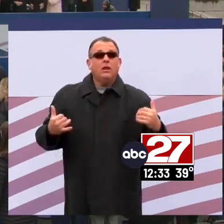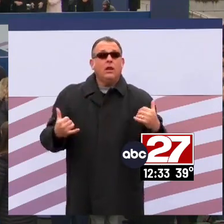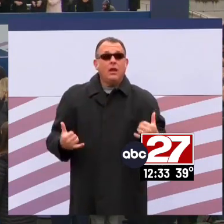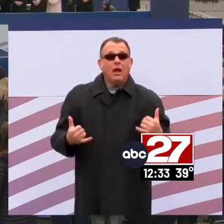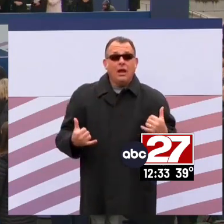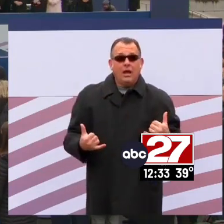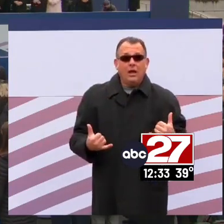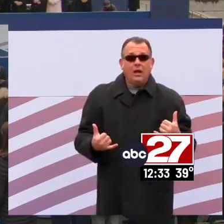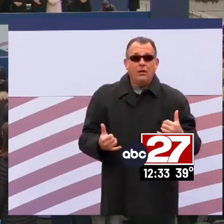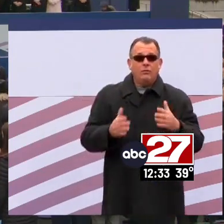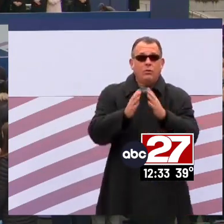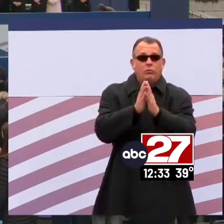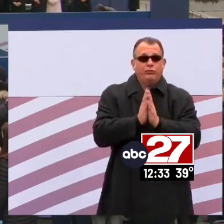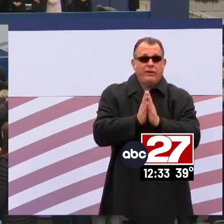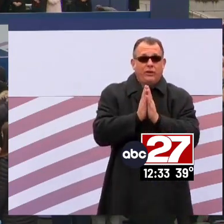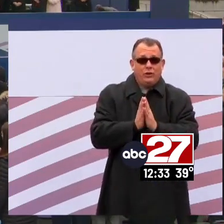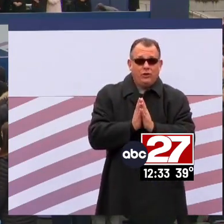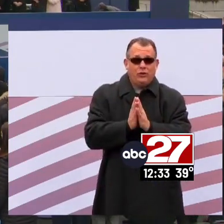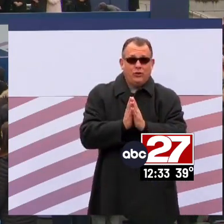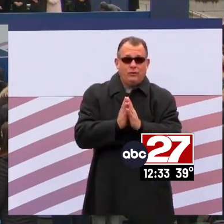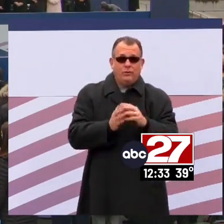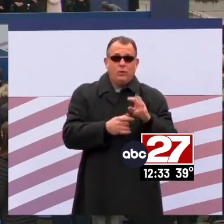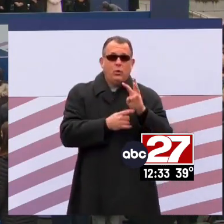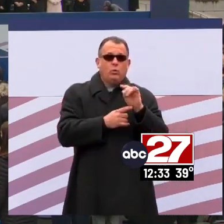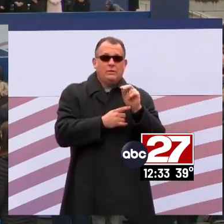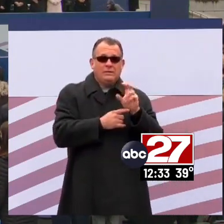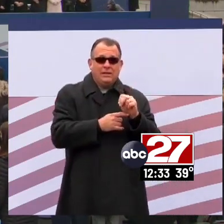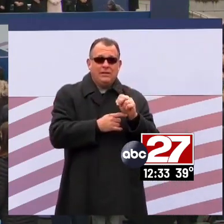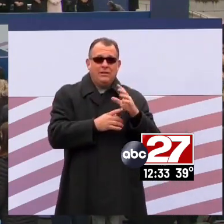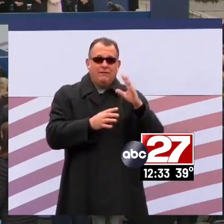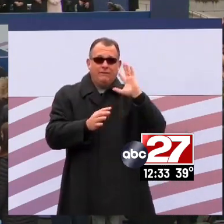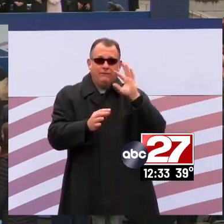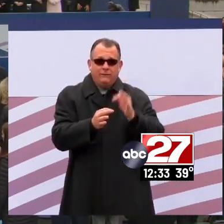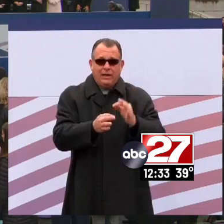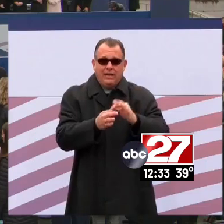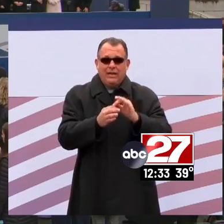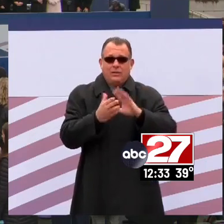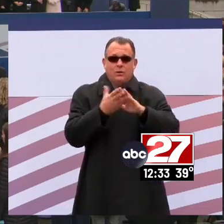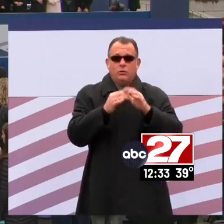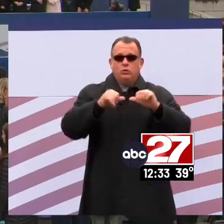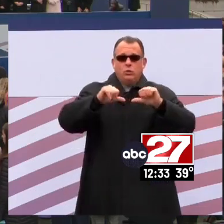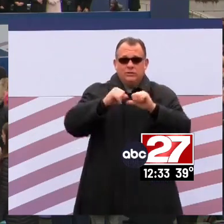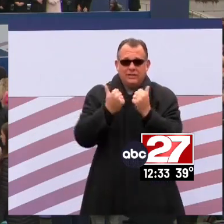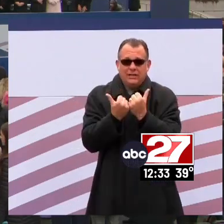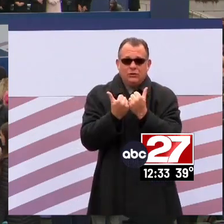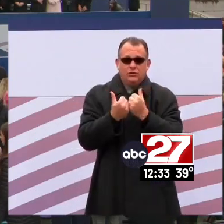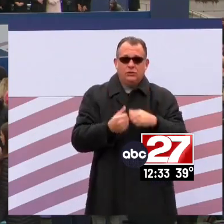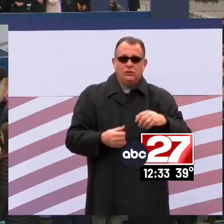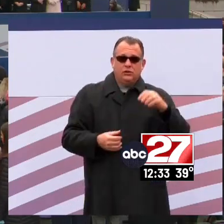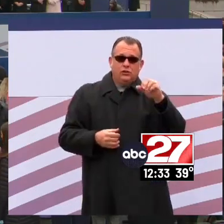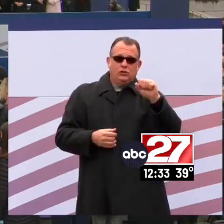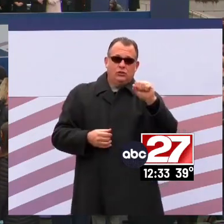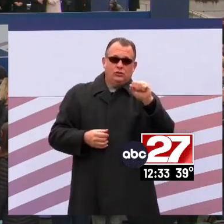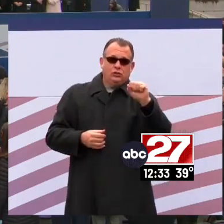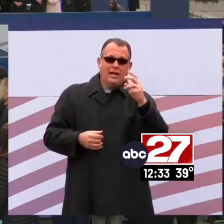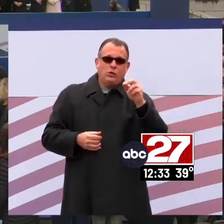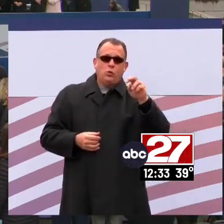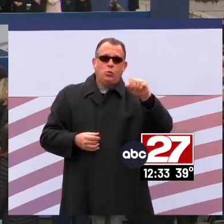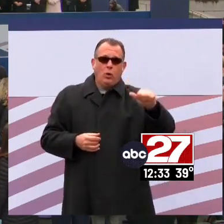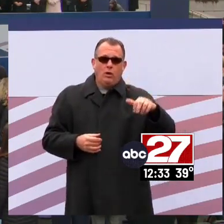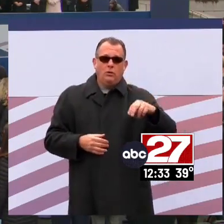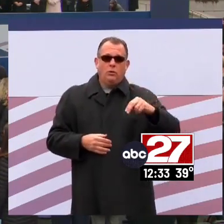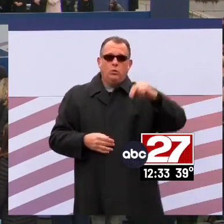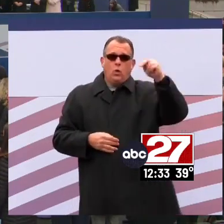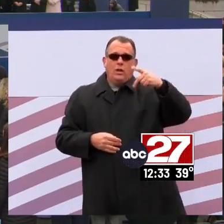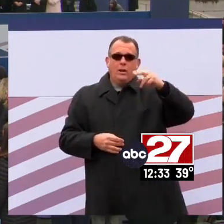The Wissahickon Faith Community Association, Community Leader Shams Huda of the North Penn Mosque, Rabbi Gregory